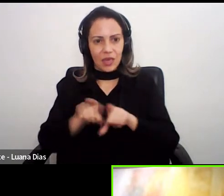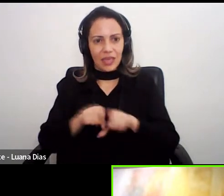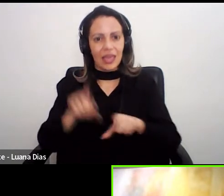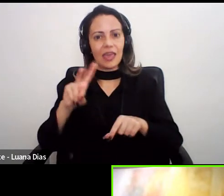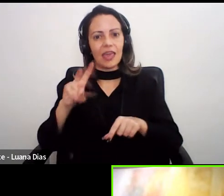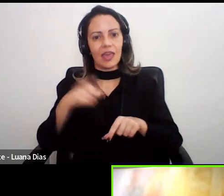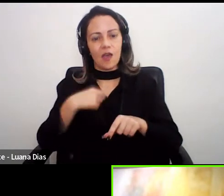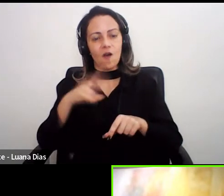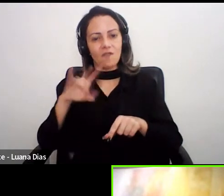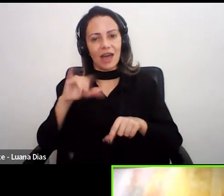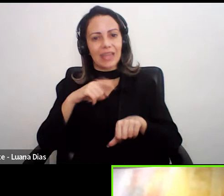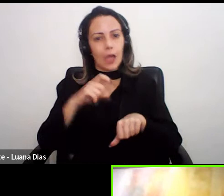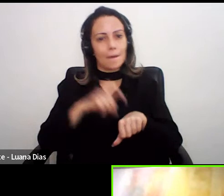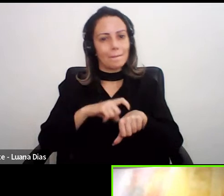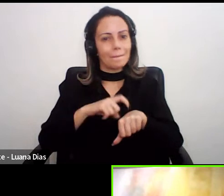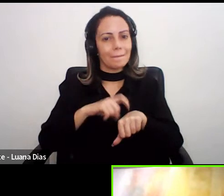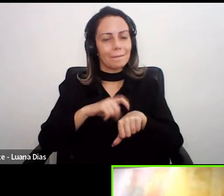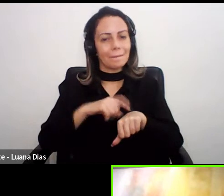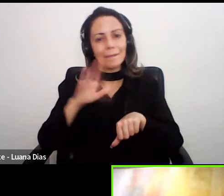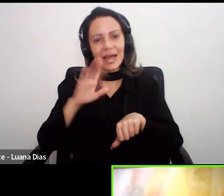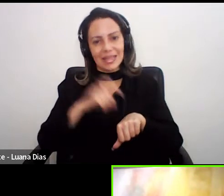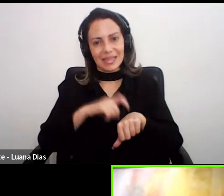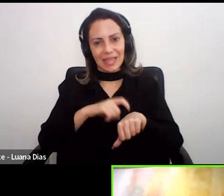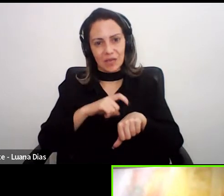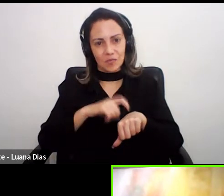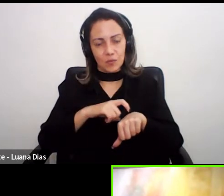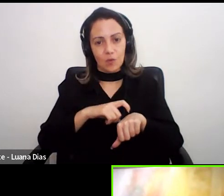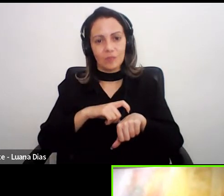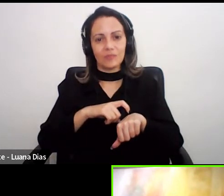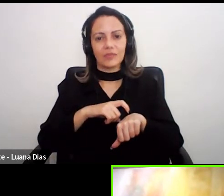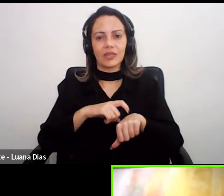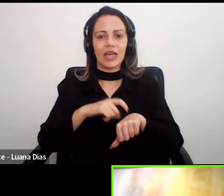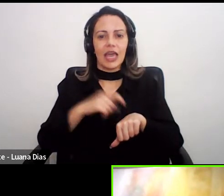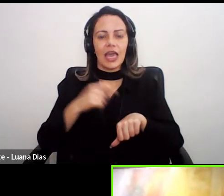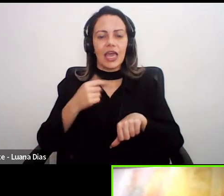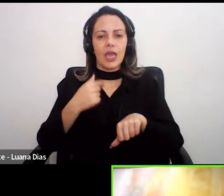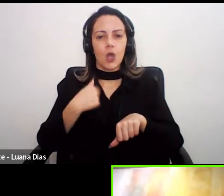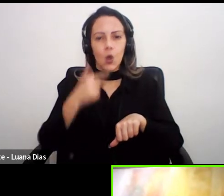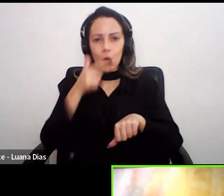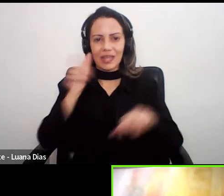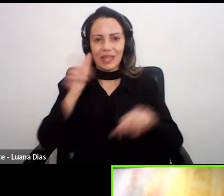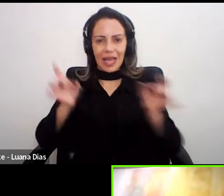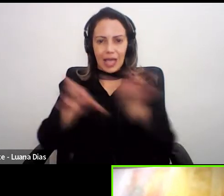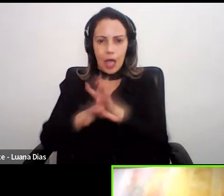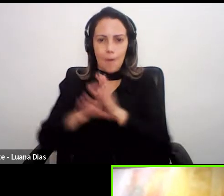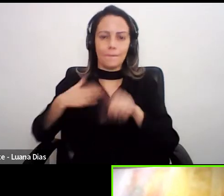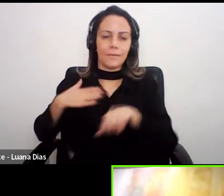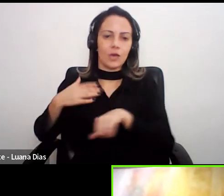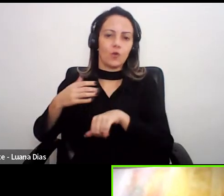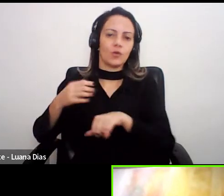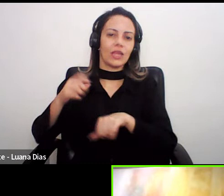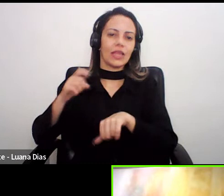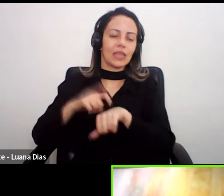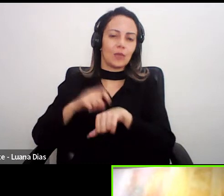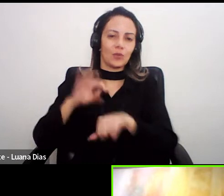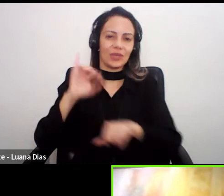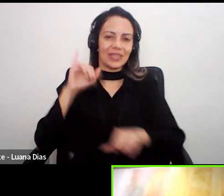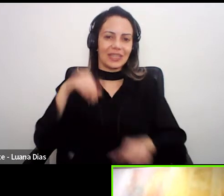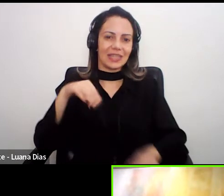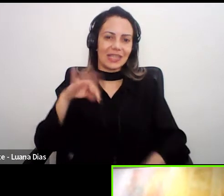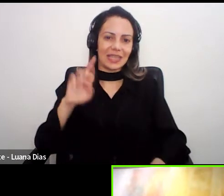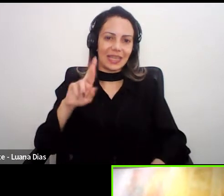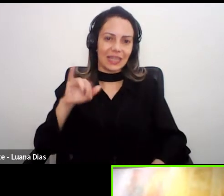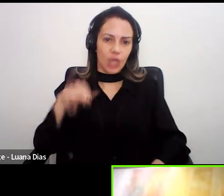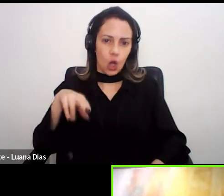I will finish that this summer, and then I will be back to being a more normal schedule, and I will have